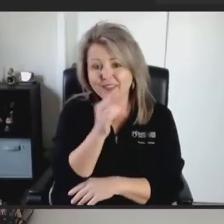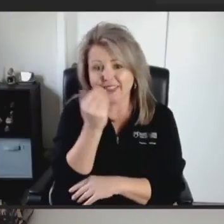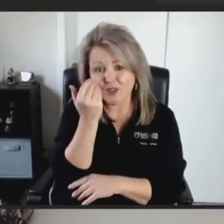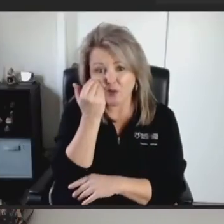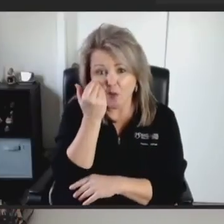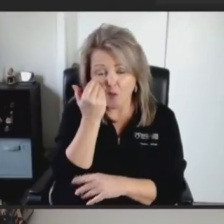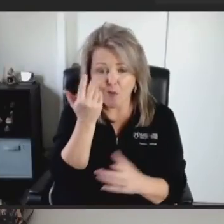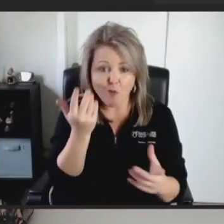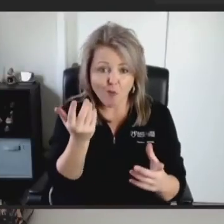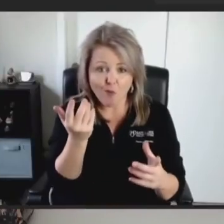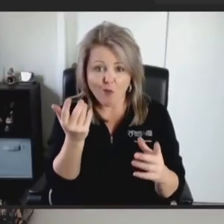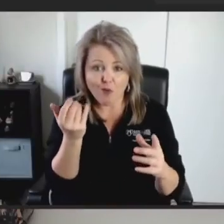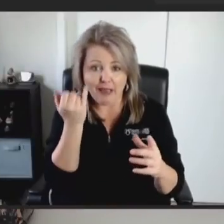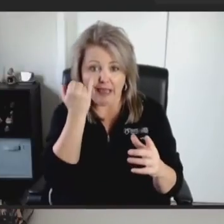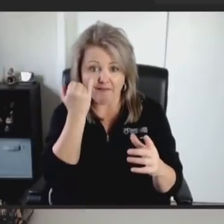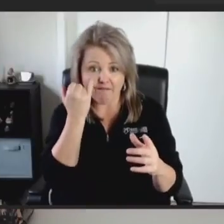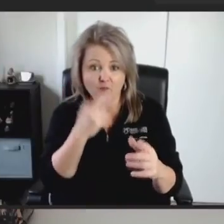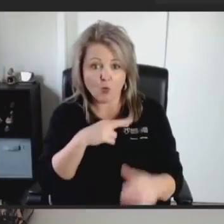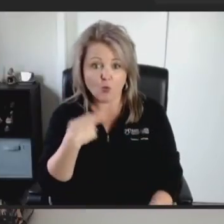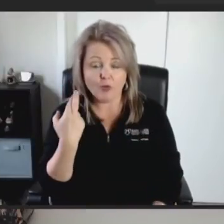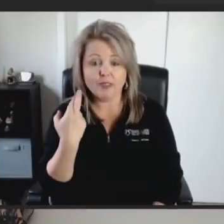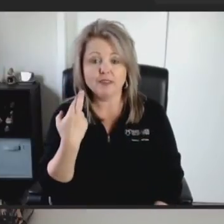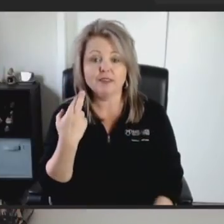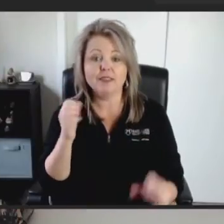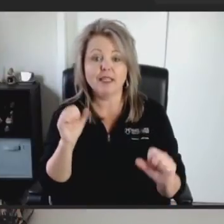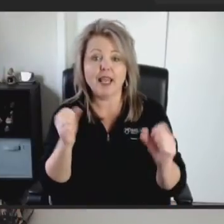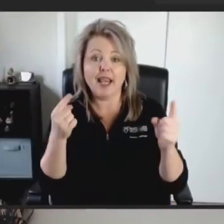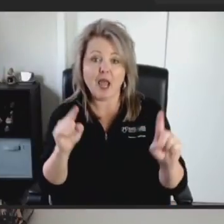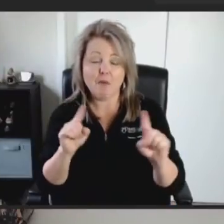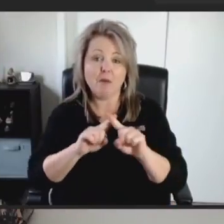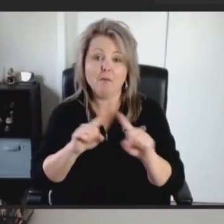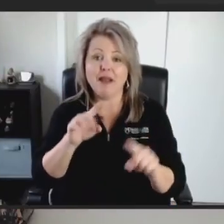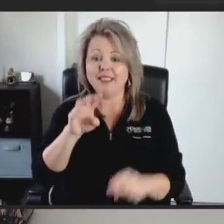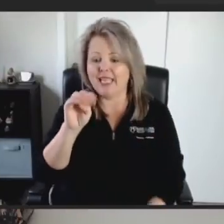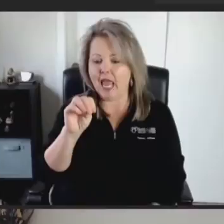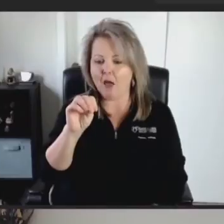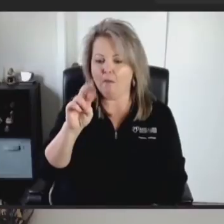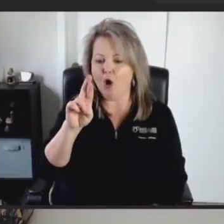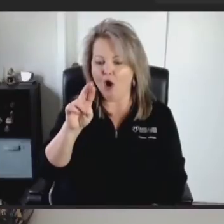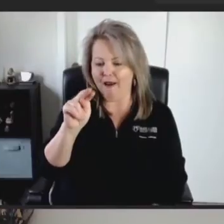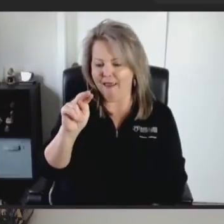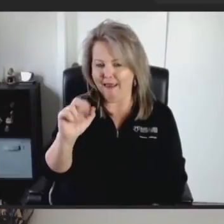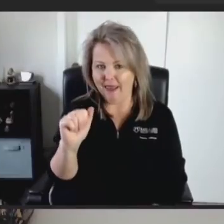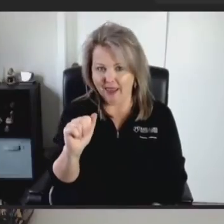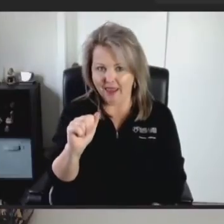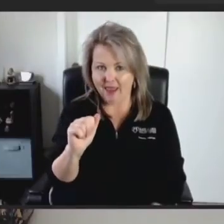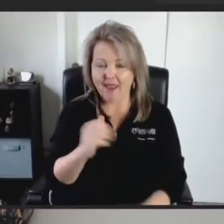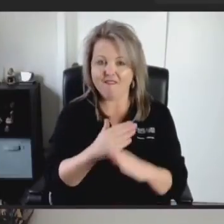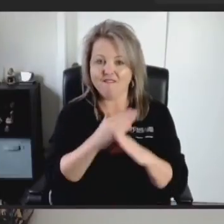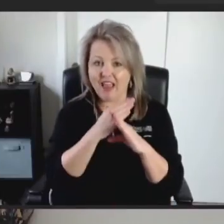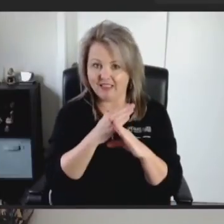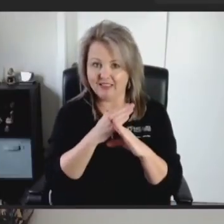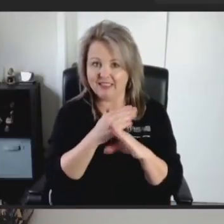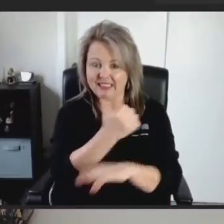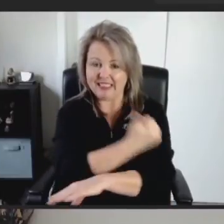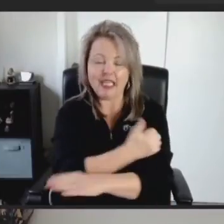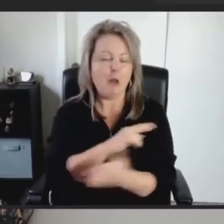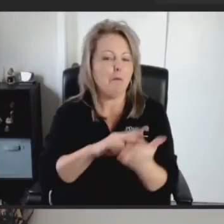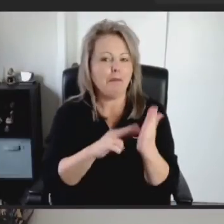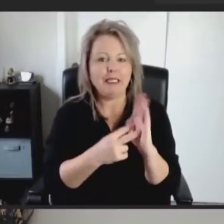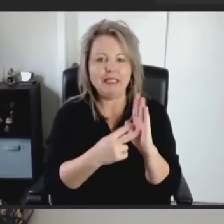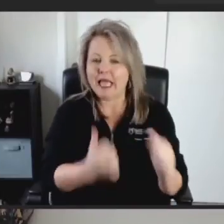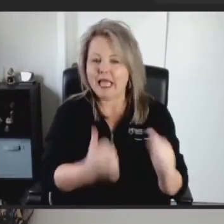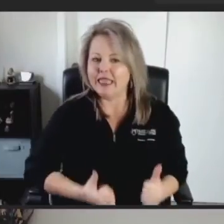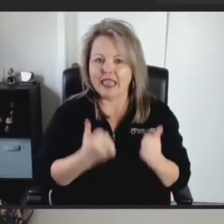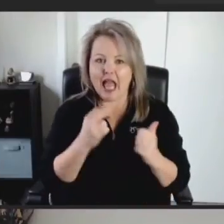be risk to them. But since it is an mRNA vaccine, it doesn't have live virus. Theoretically, it should pose a